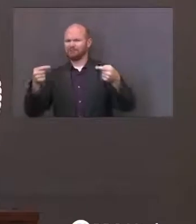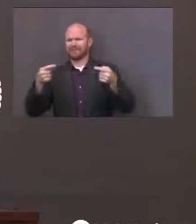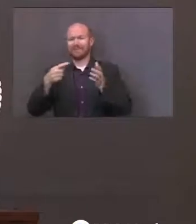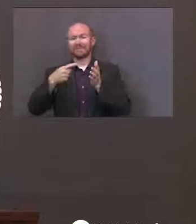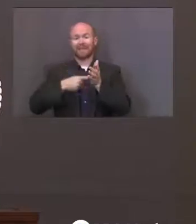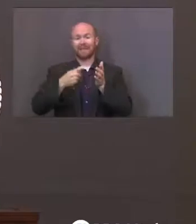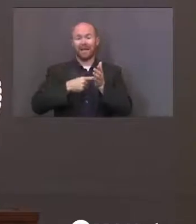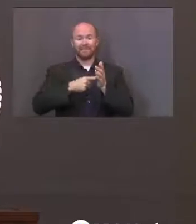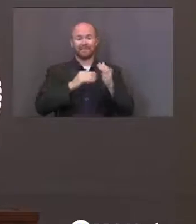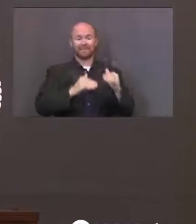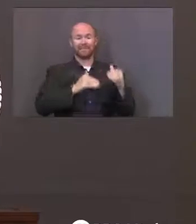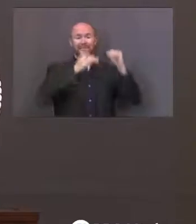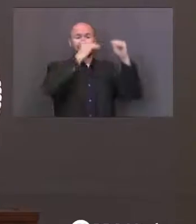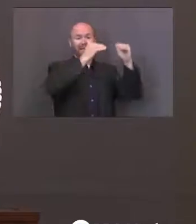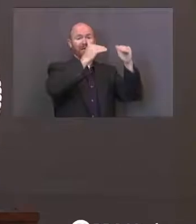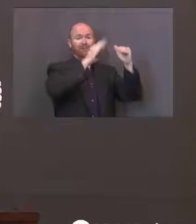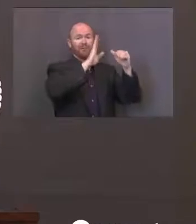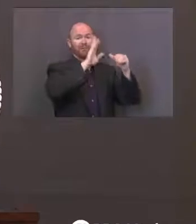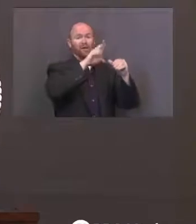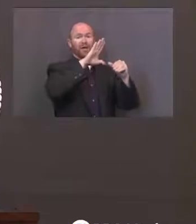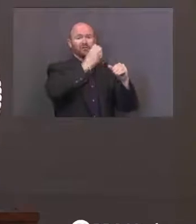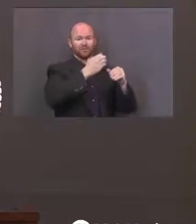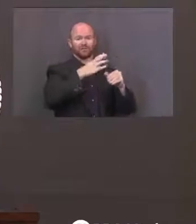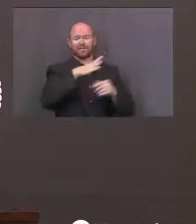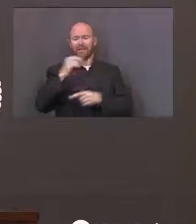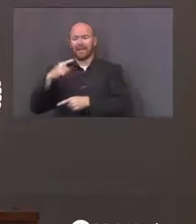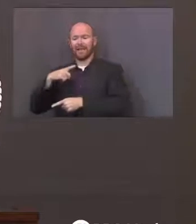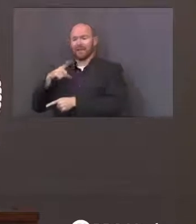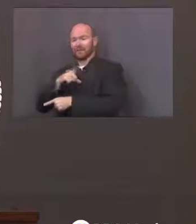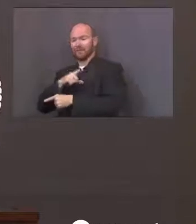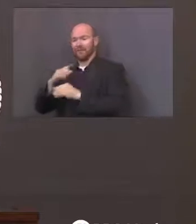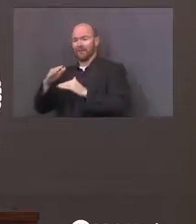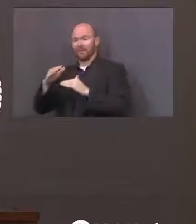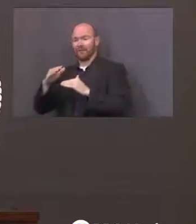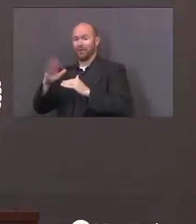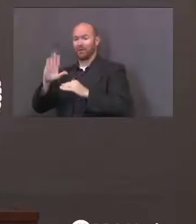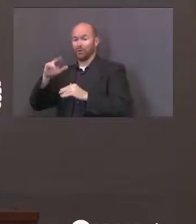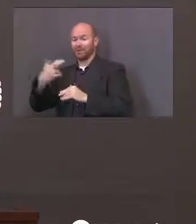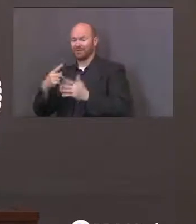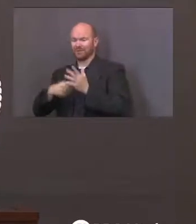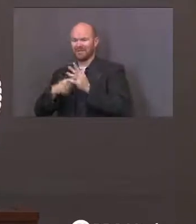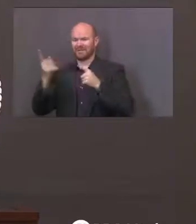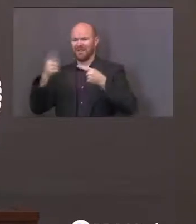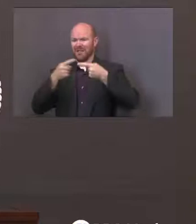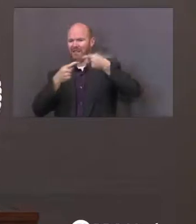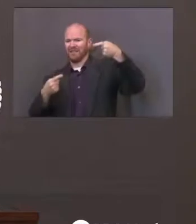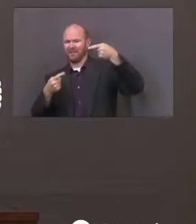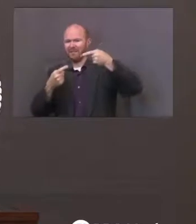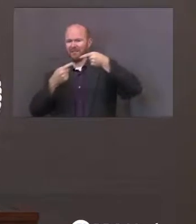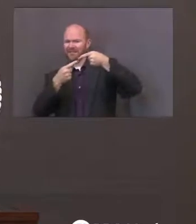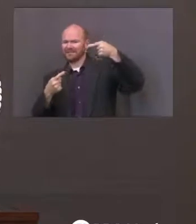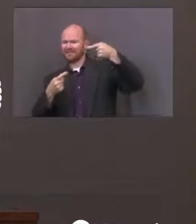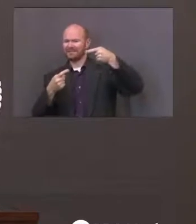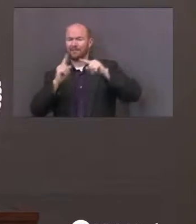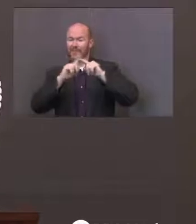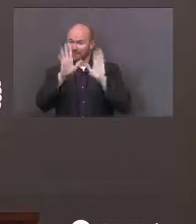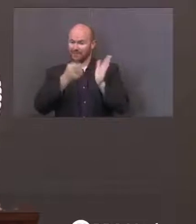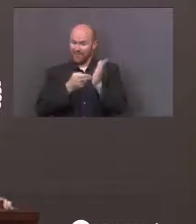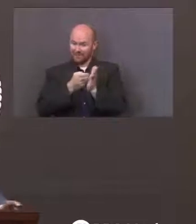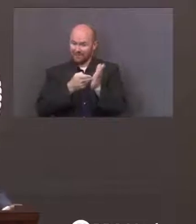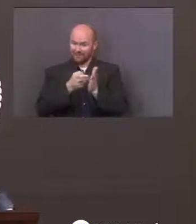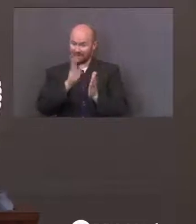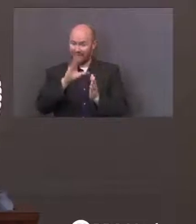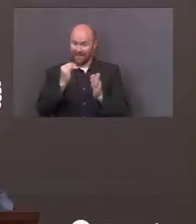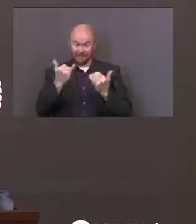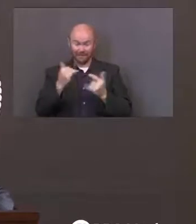branch and the legislative branch, and those make for better stories, for sure. But the truth is, and